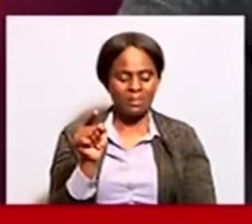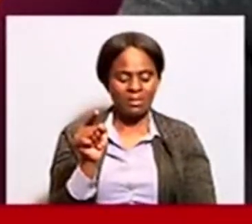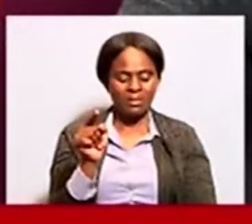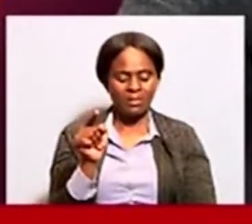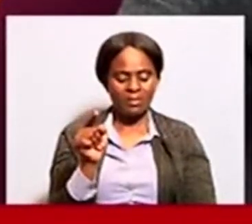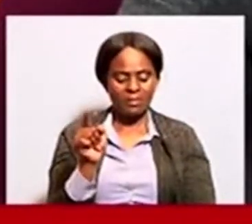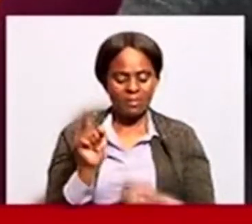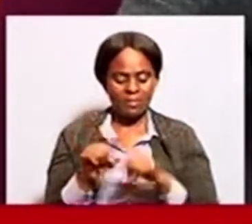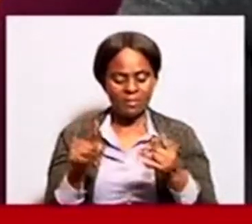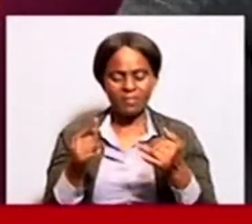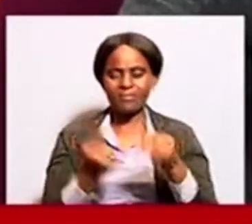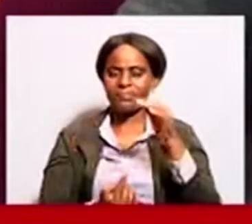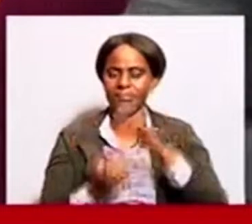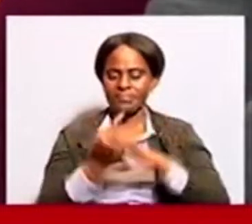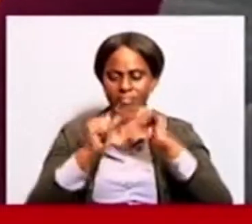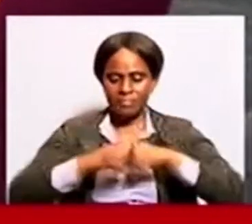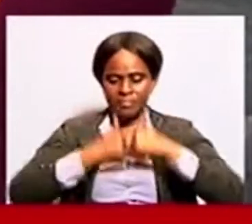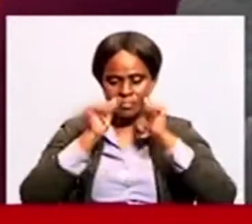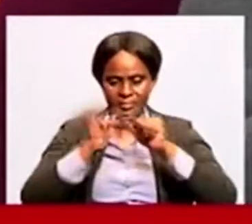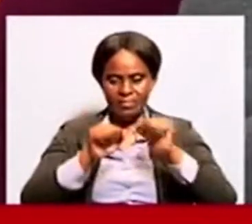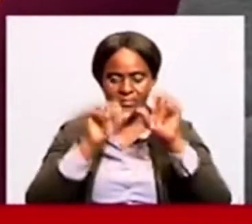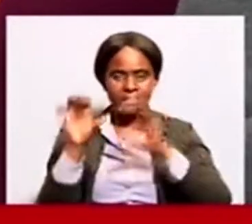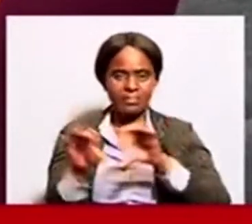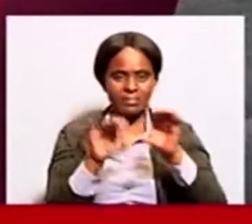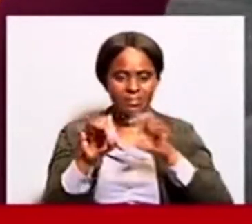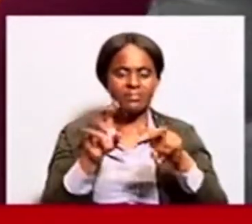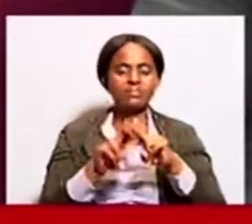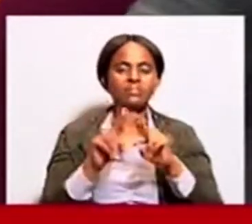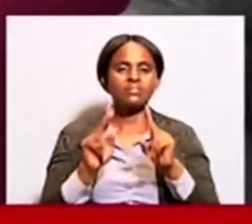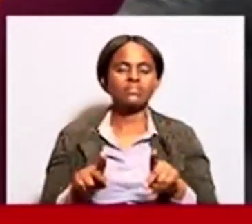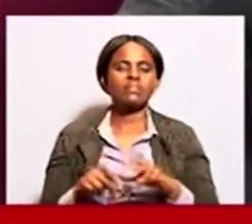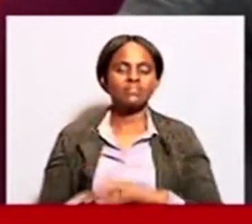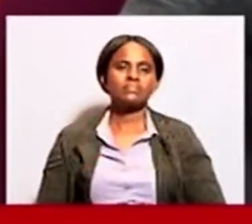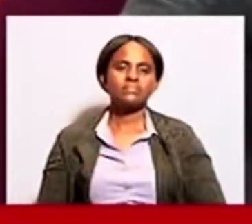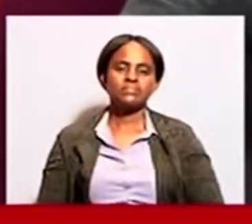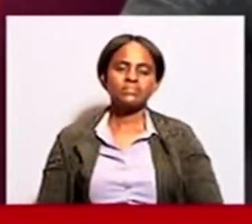But eventually we were able to do it, Chair.